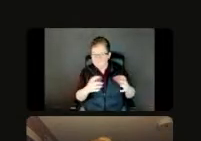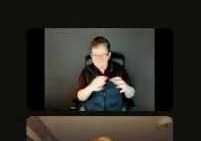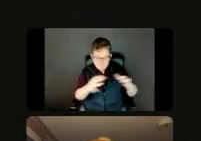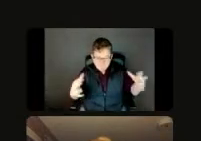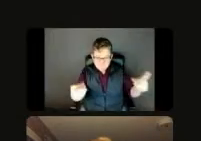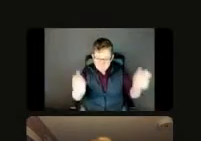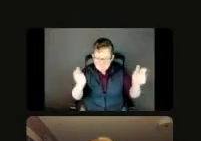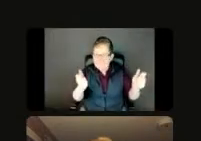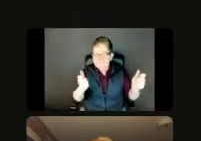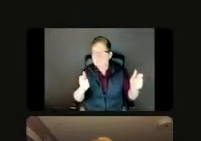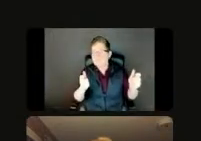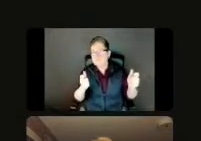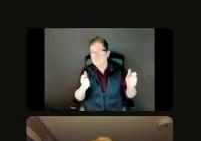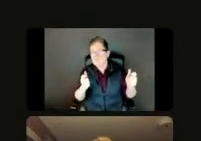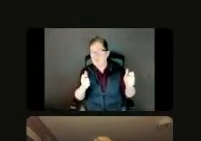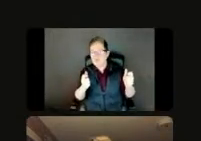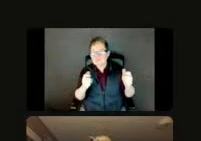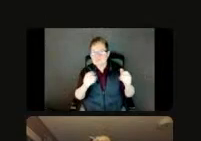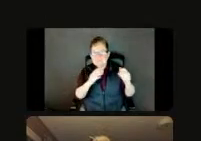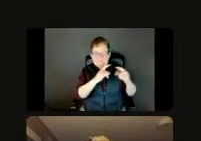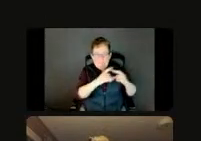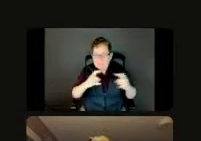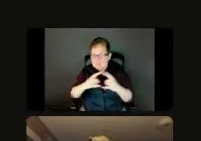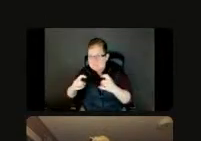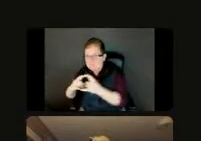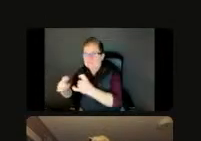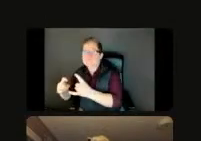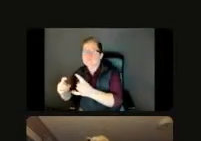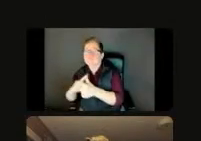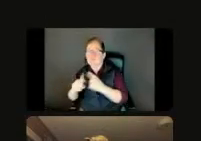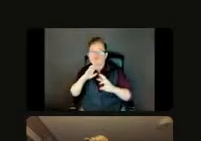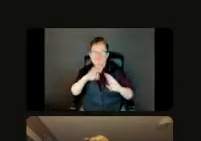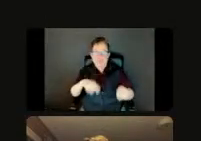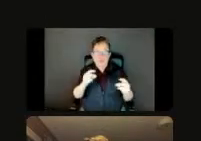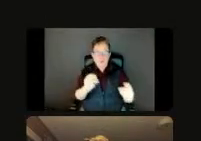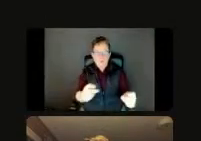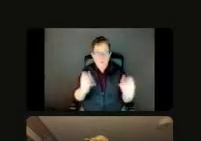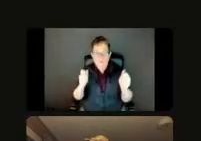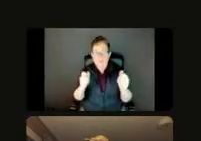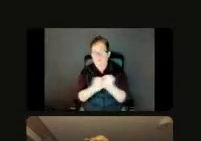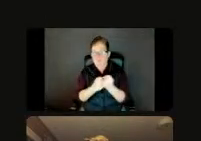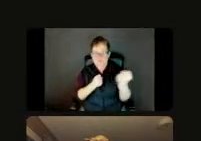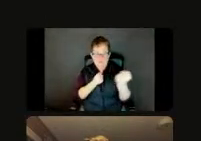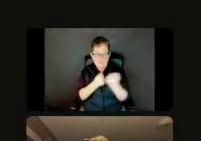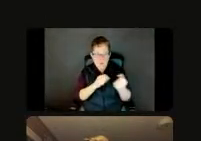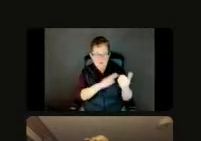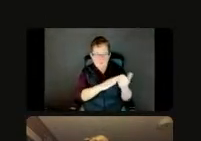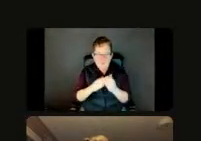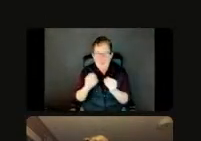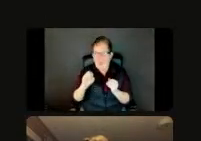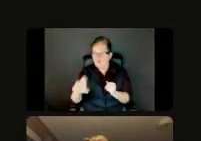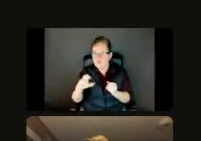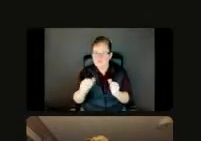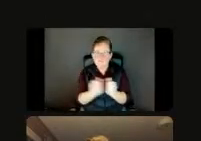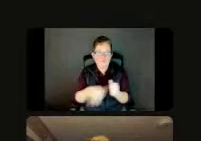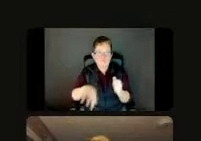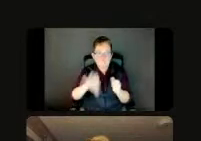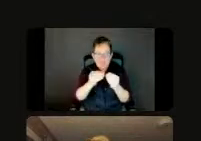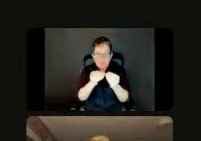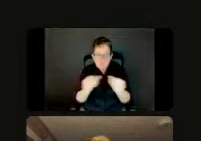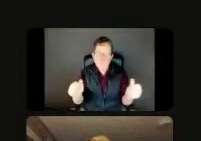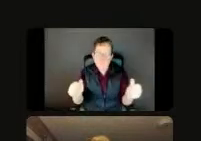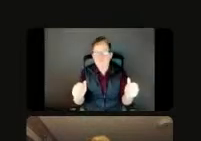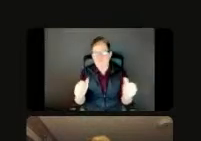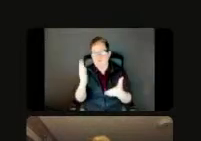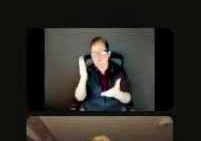to be able to respond quickly, coming alongside the supportive community outreach with finding solutions is